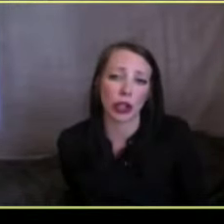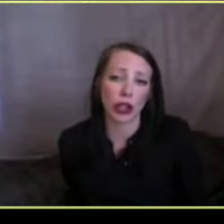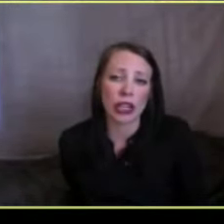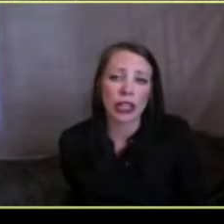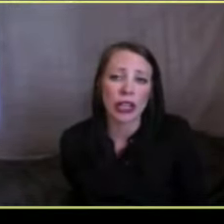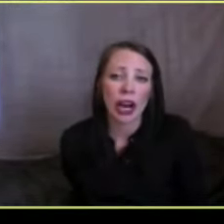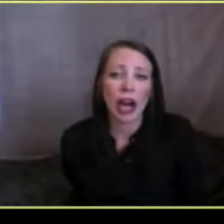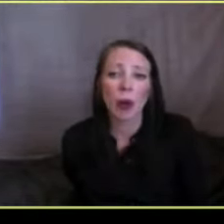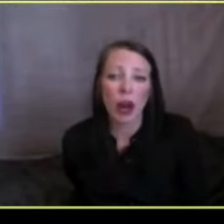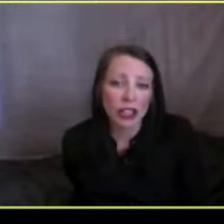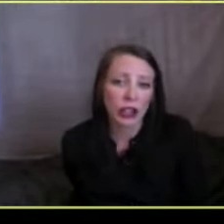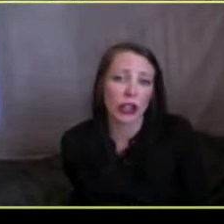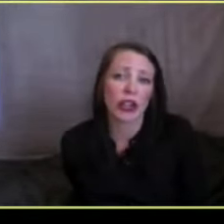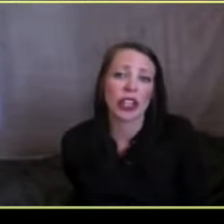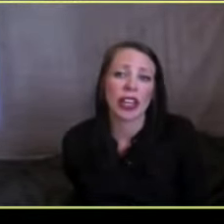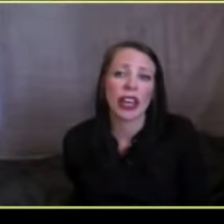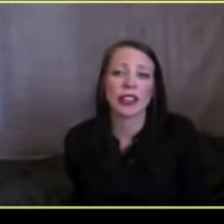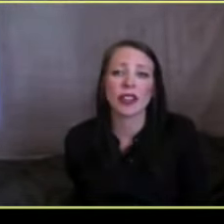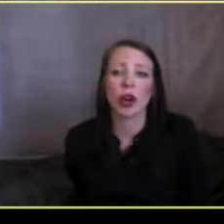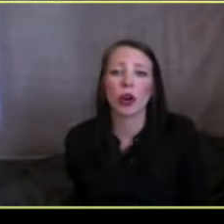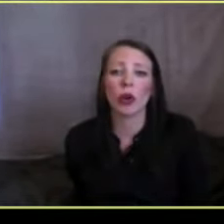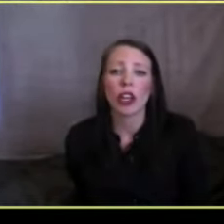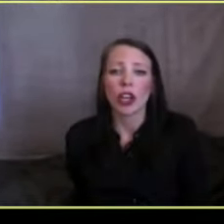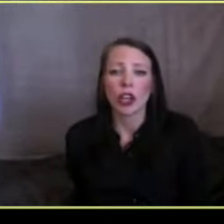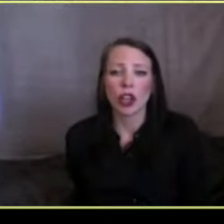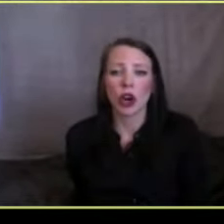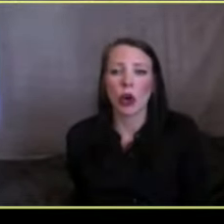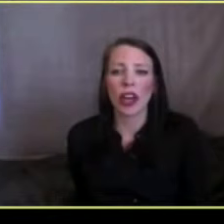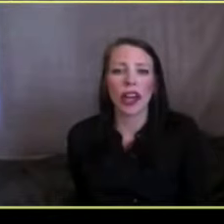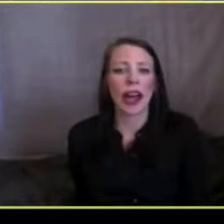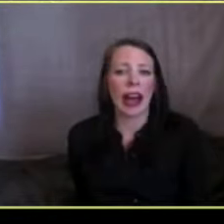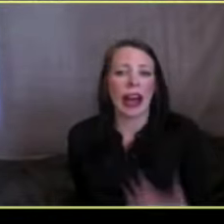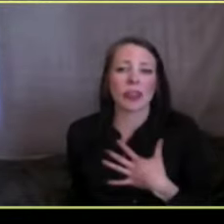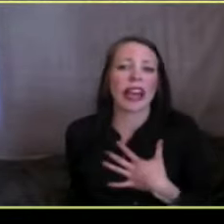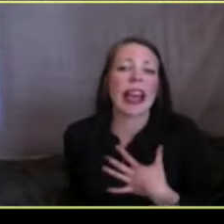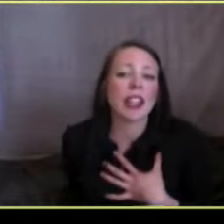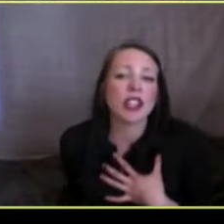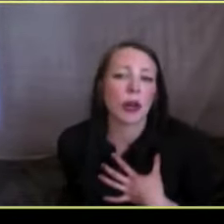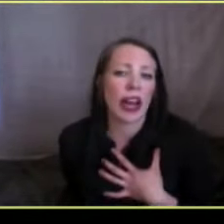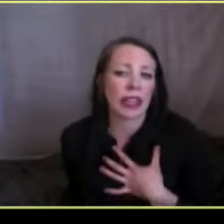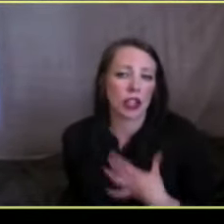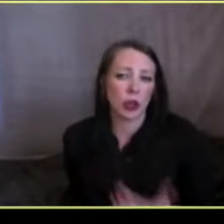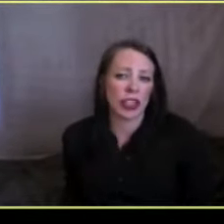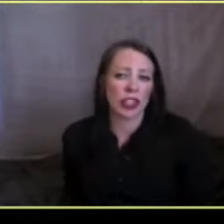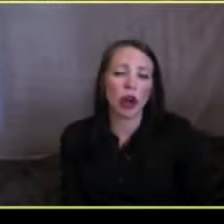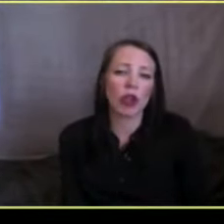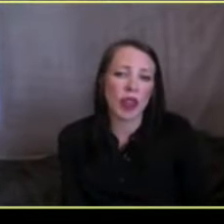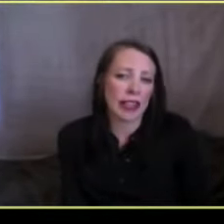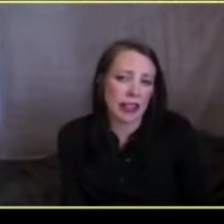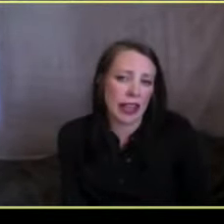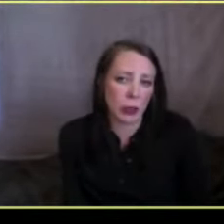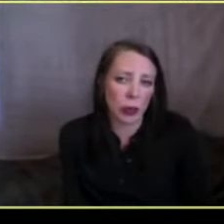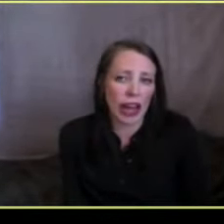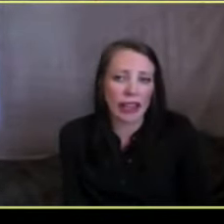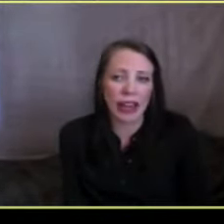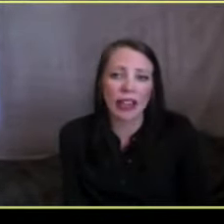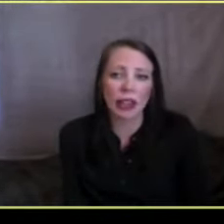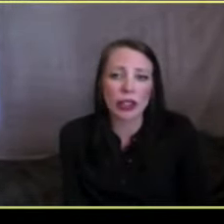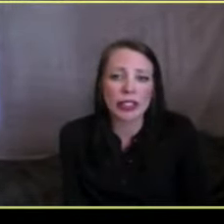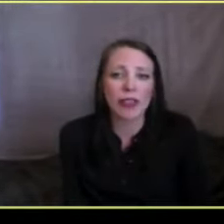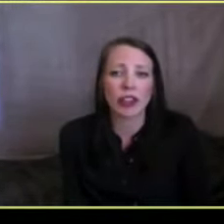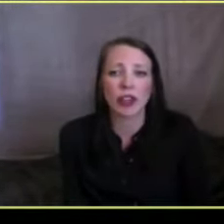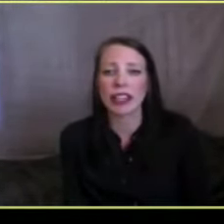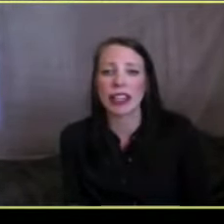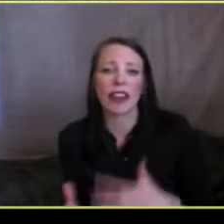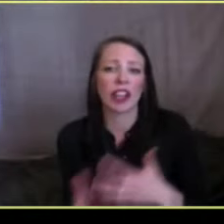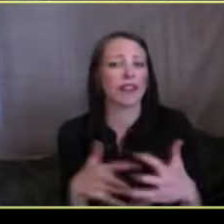to learn. I wanted to learn. And so, I was like, I can do it. I can do it. So that's what I did. I learned